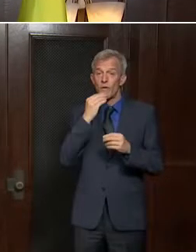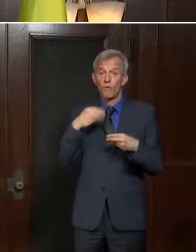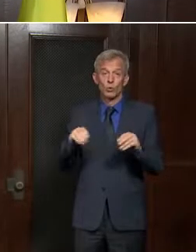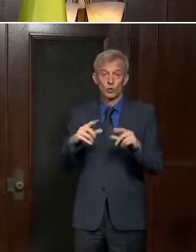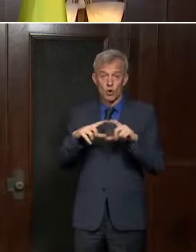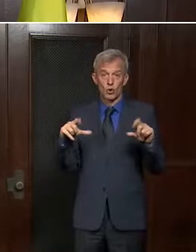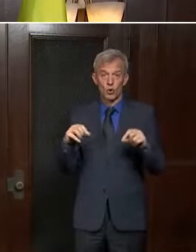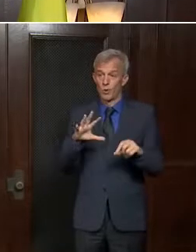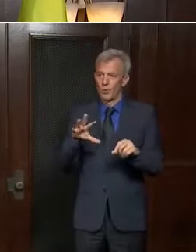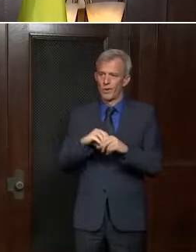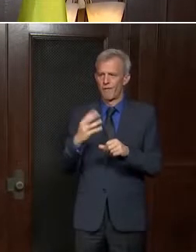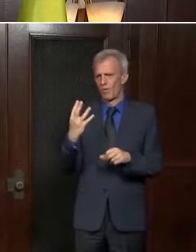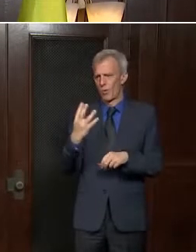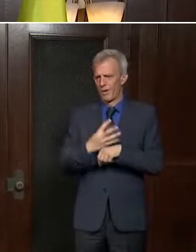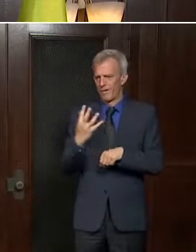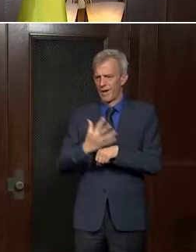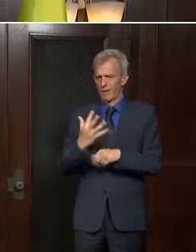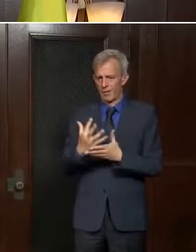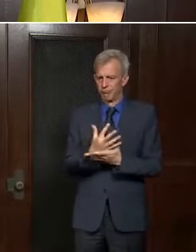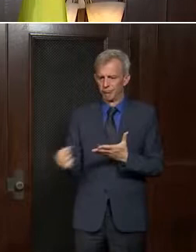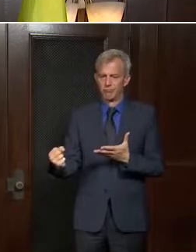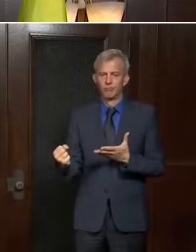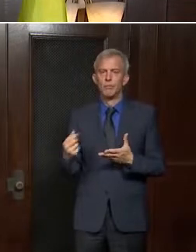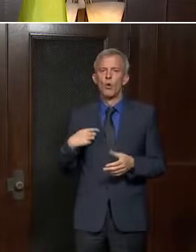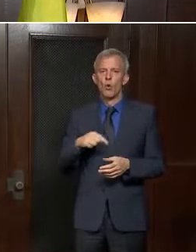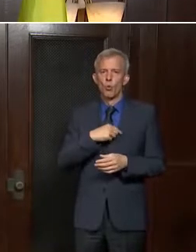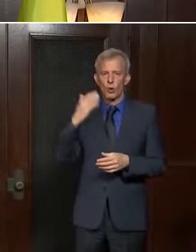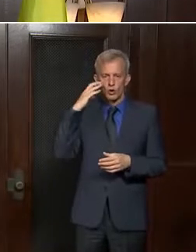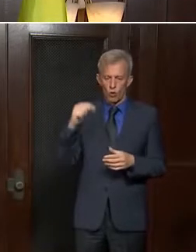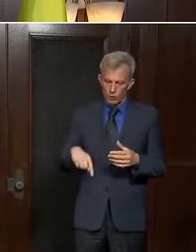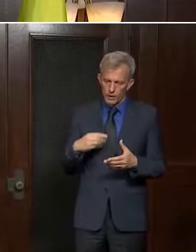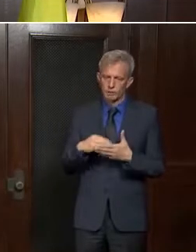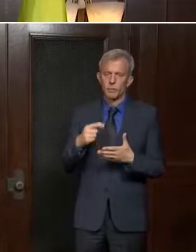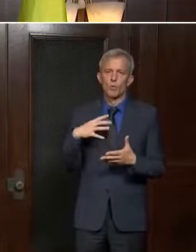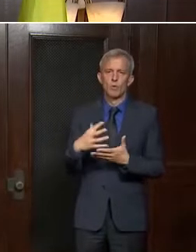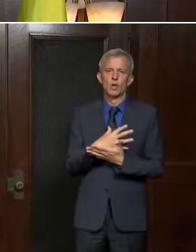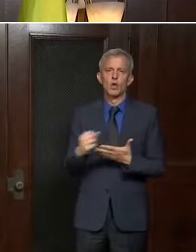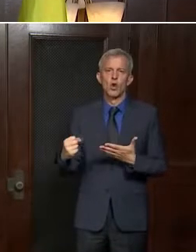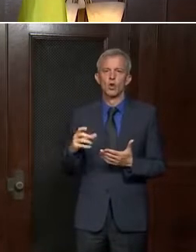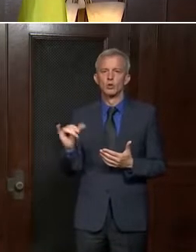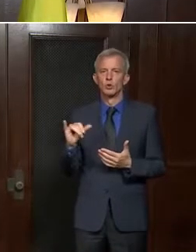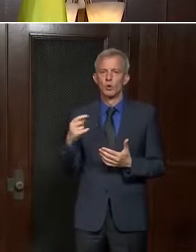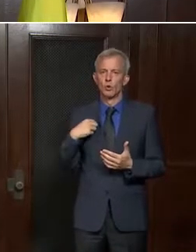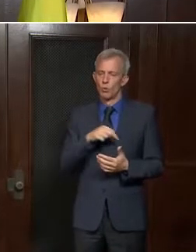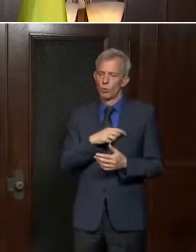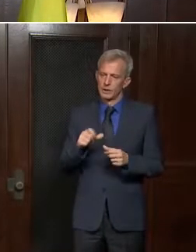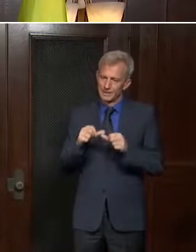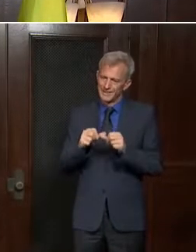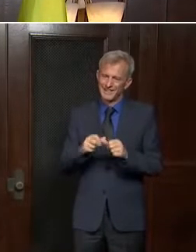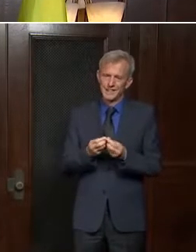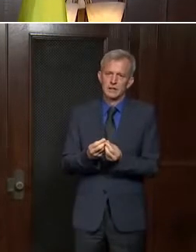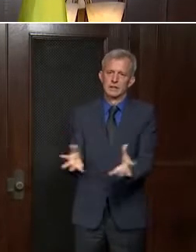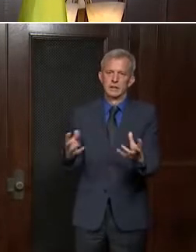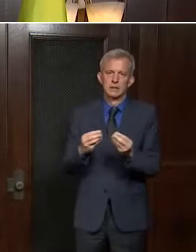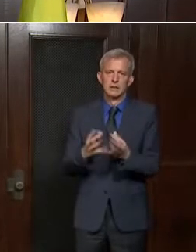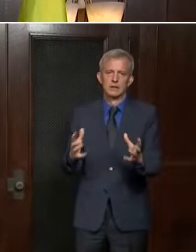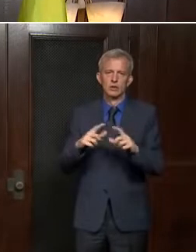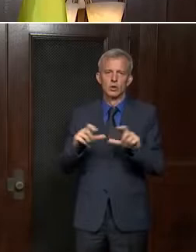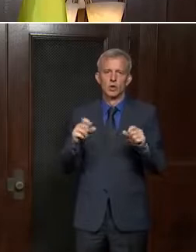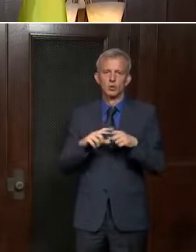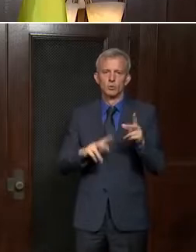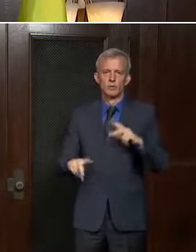or 5 days were gone, we know that this will be gone too, and we need to keep getting these cards out to people who need our help